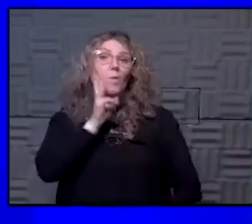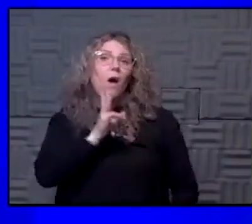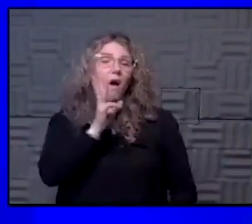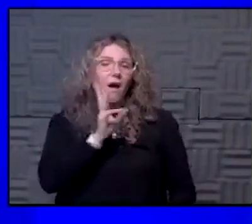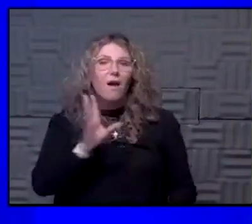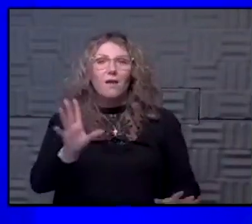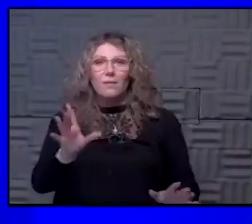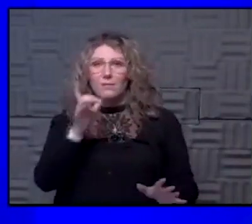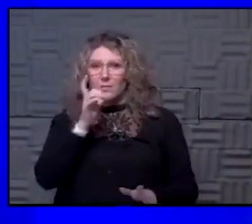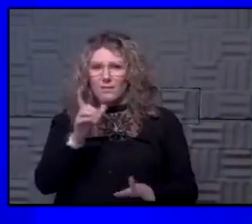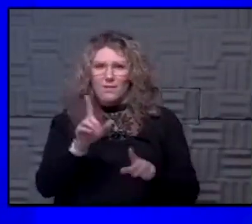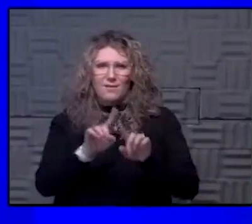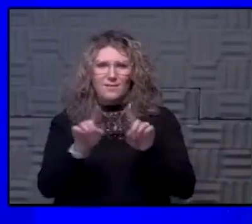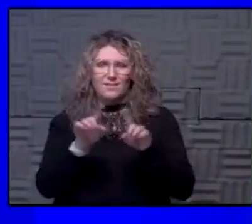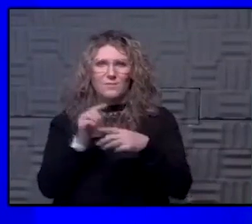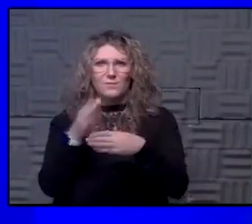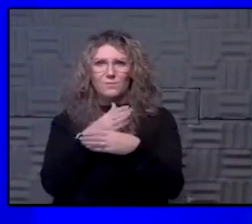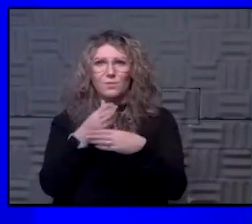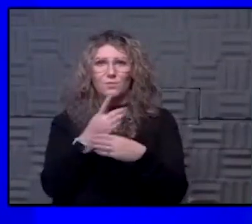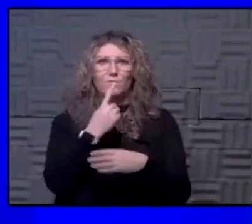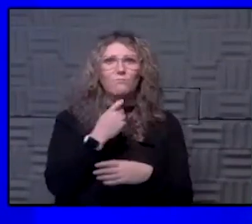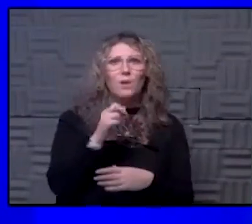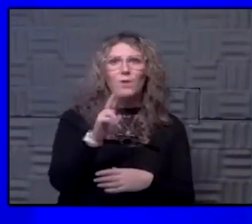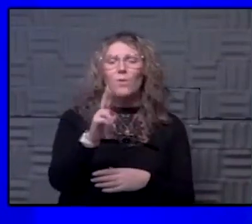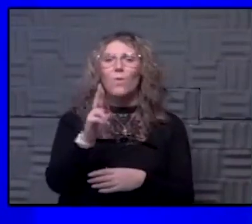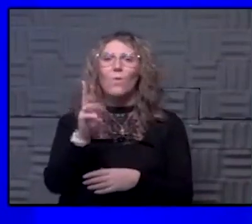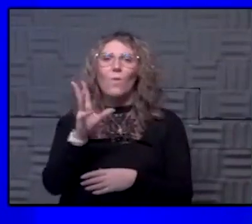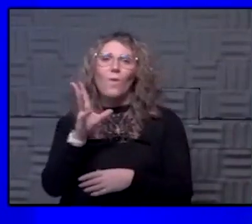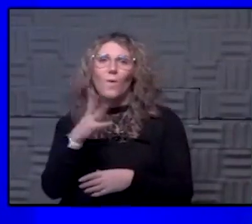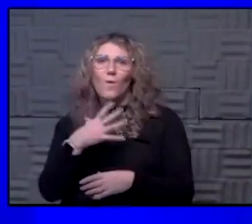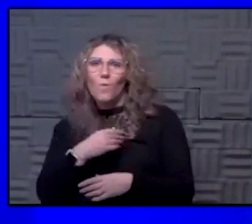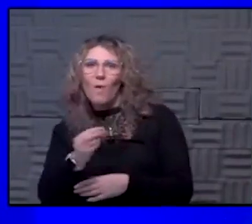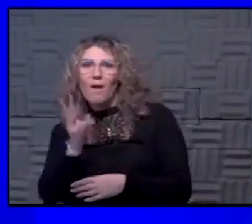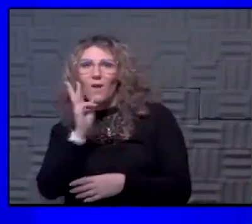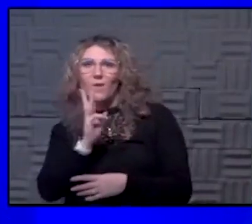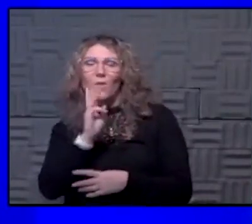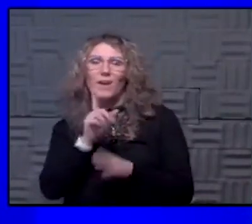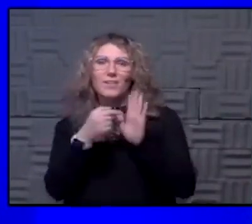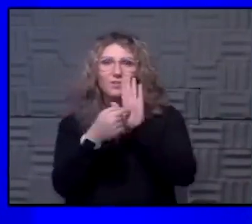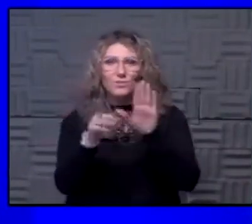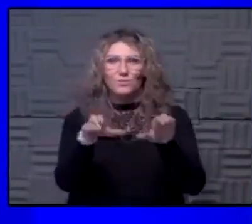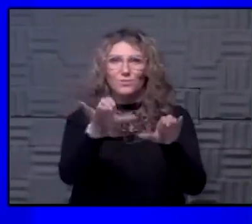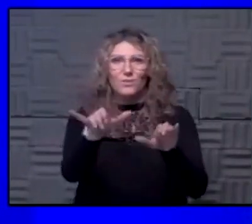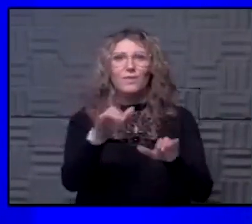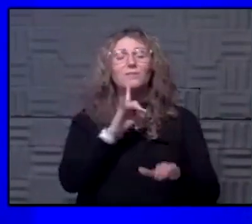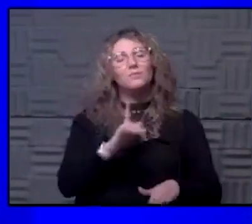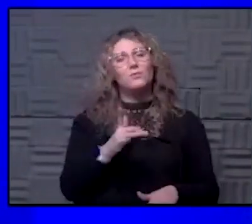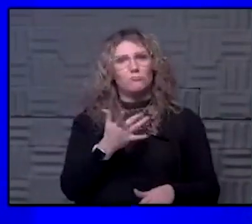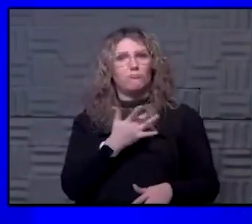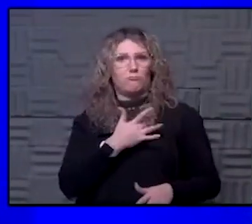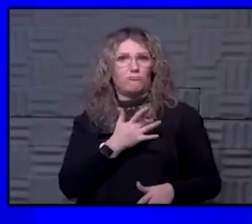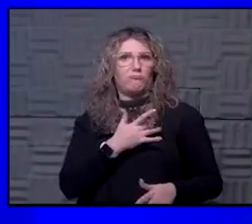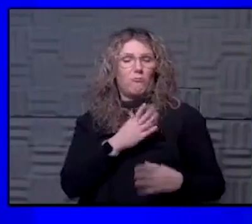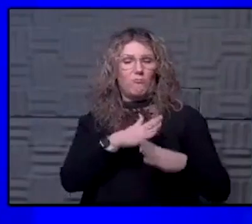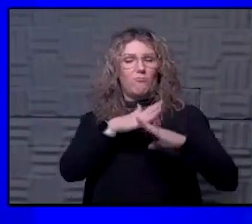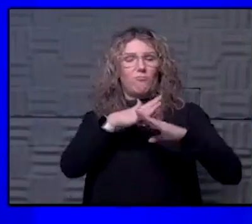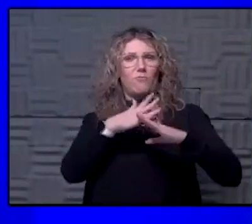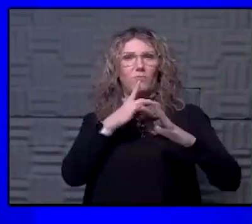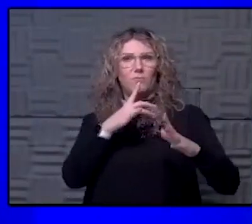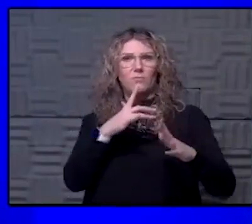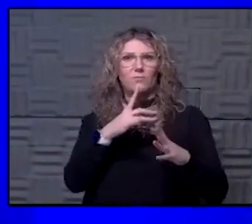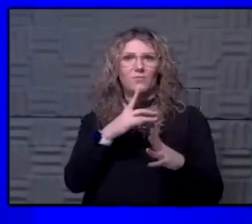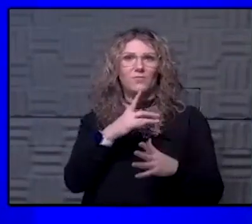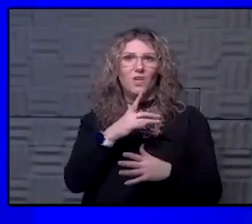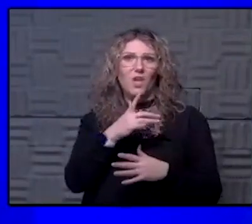and I don't think there's a difference between red wine and white wine, can have been shown to do that as well. So there is some cardiovascular protective effect